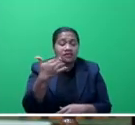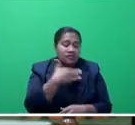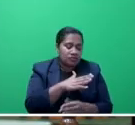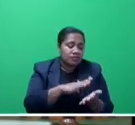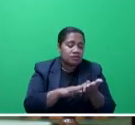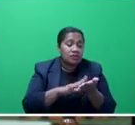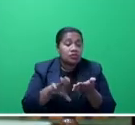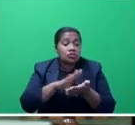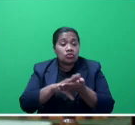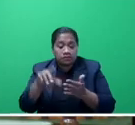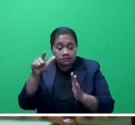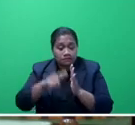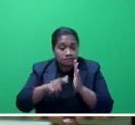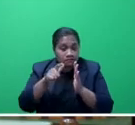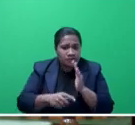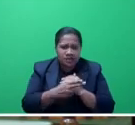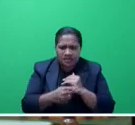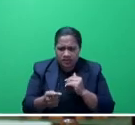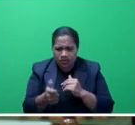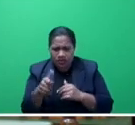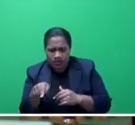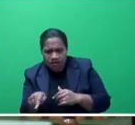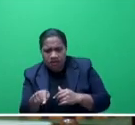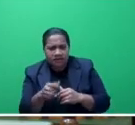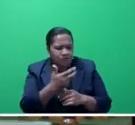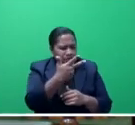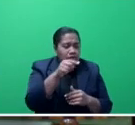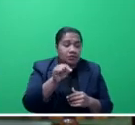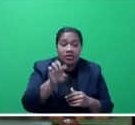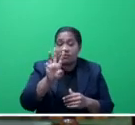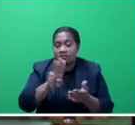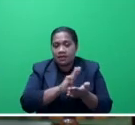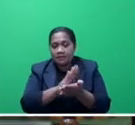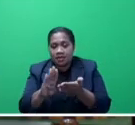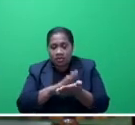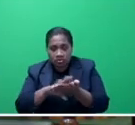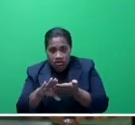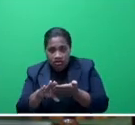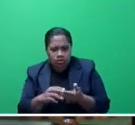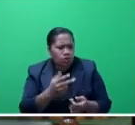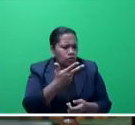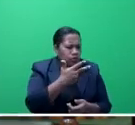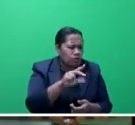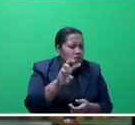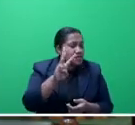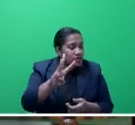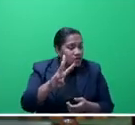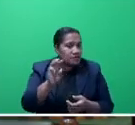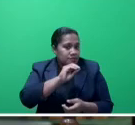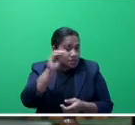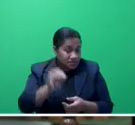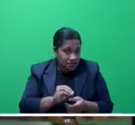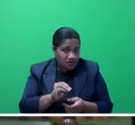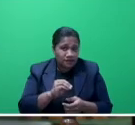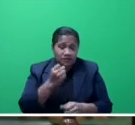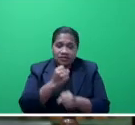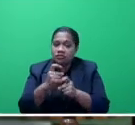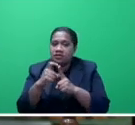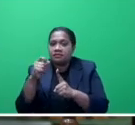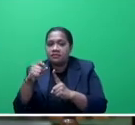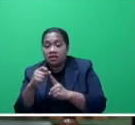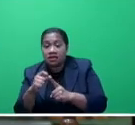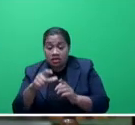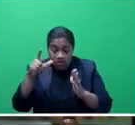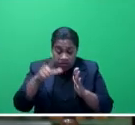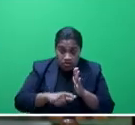lower than the earlier projected debt of $8.3 billion or 83% of GDP. The lower than